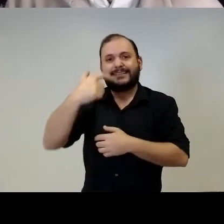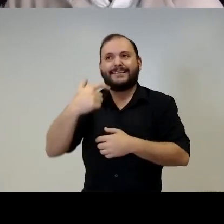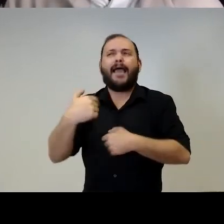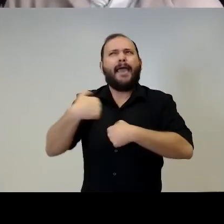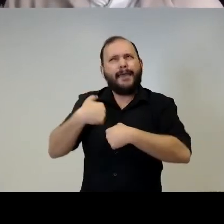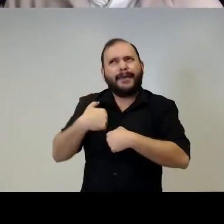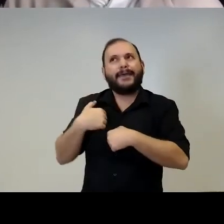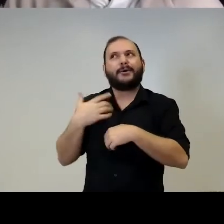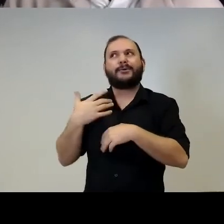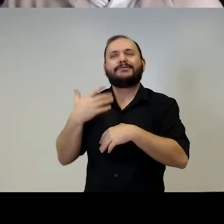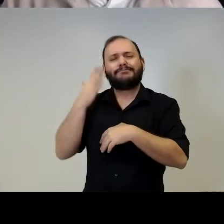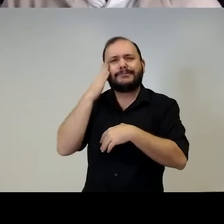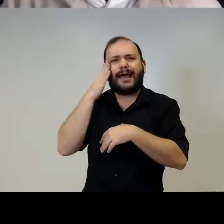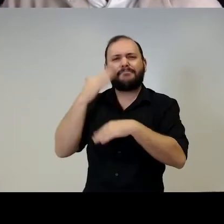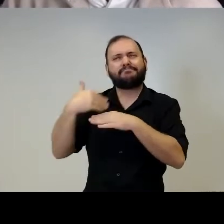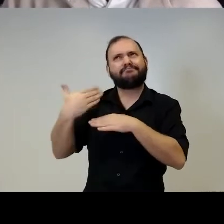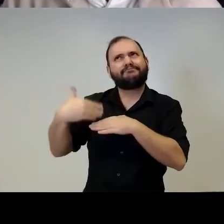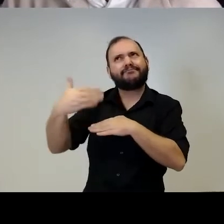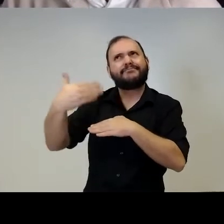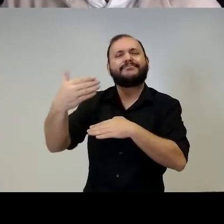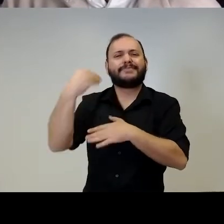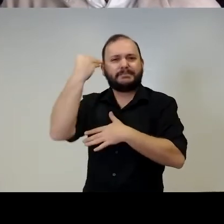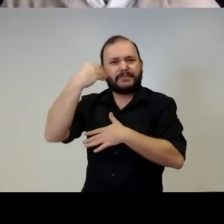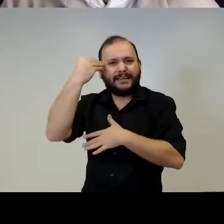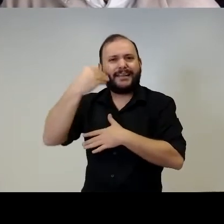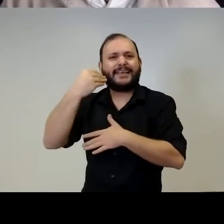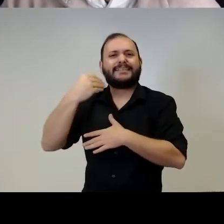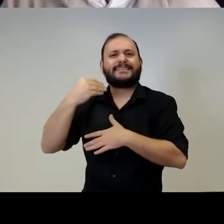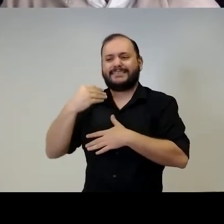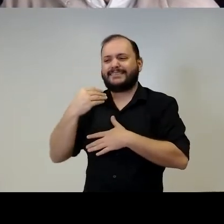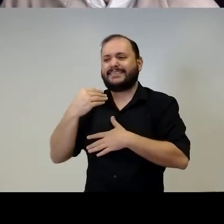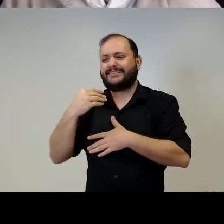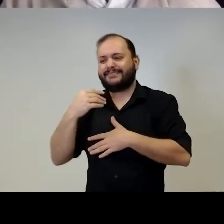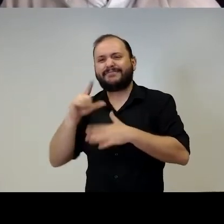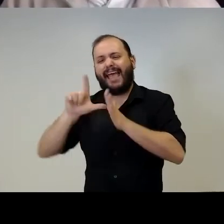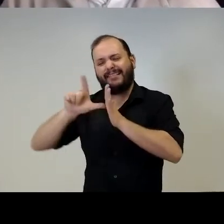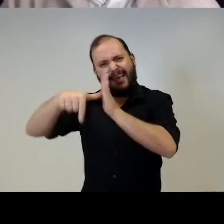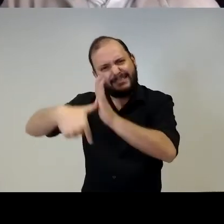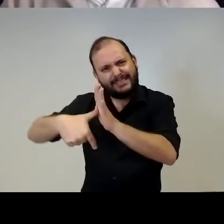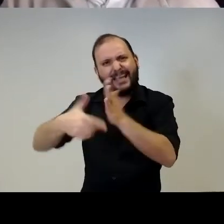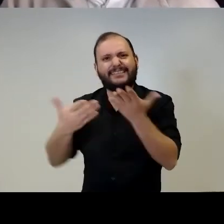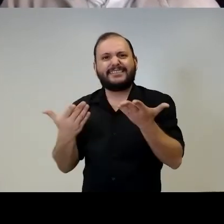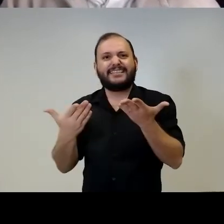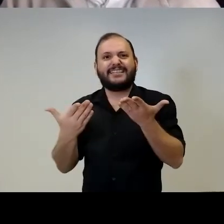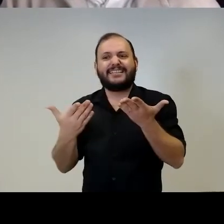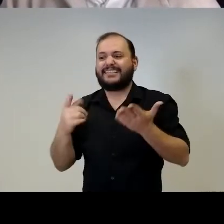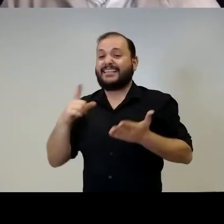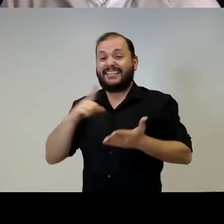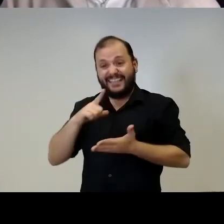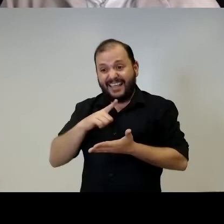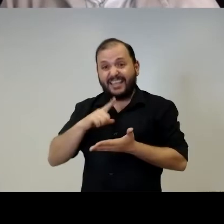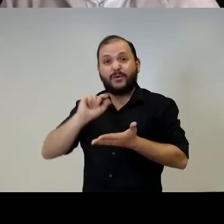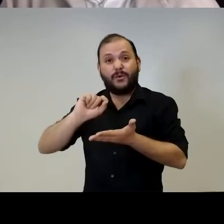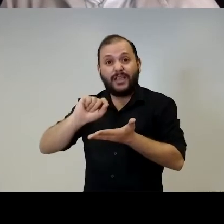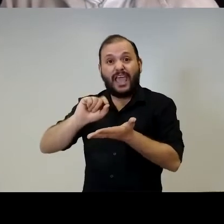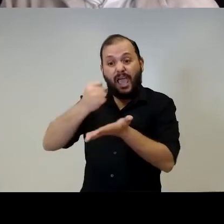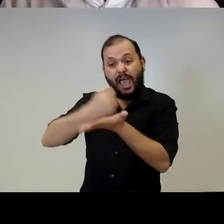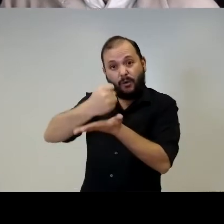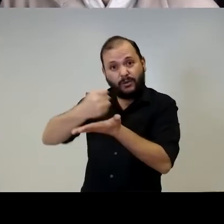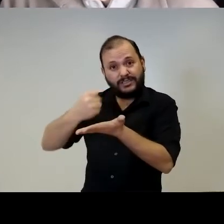afraid, that we are hired in a communication context. So